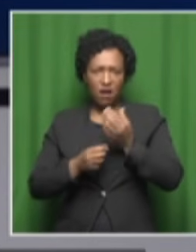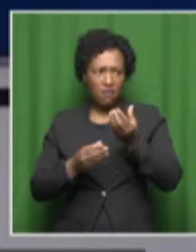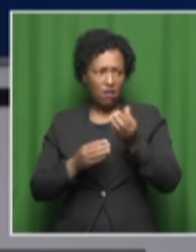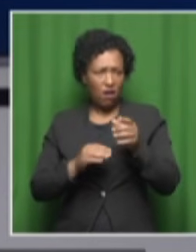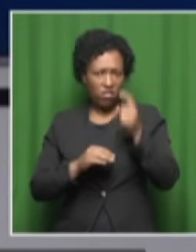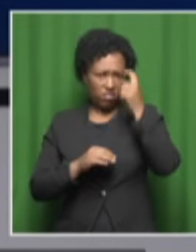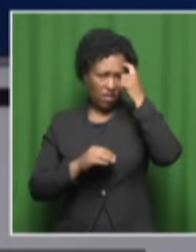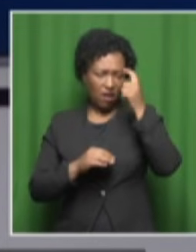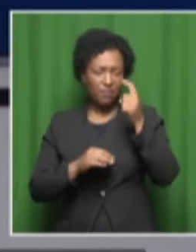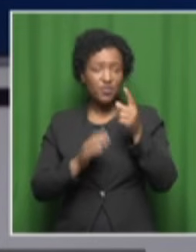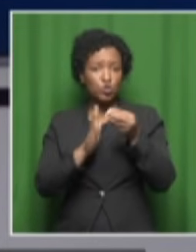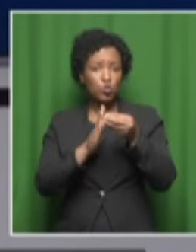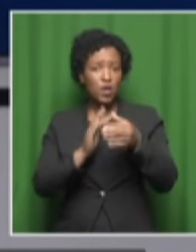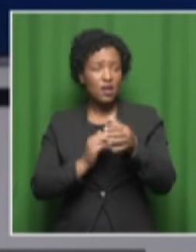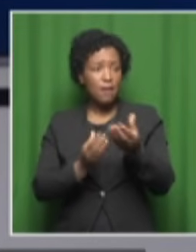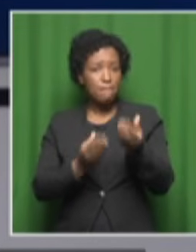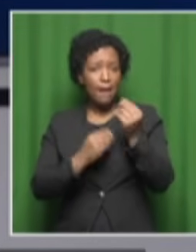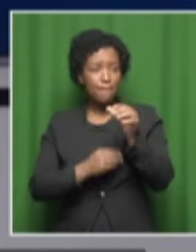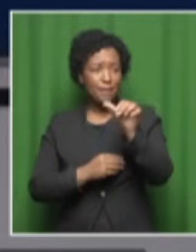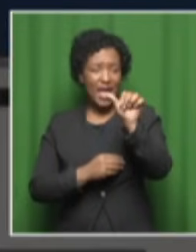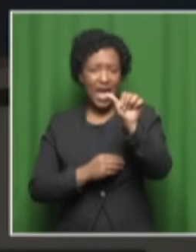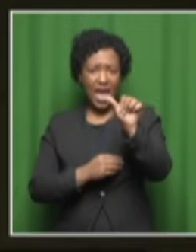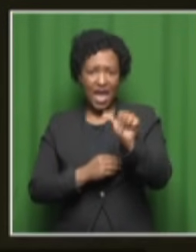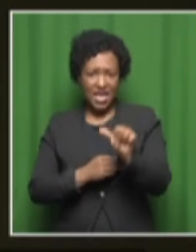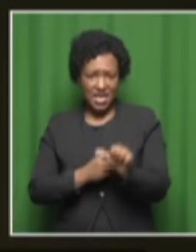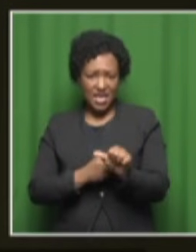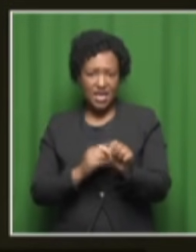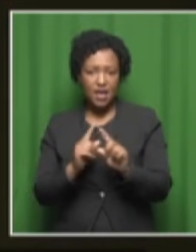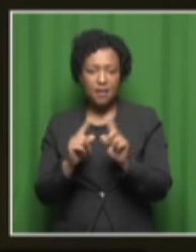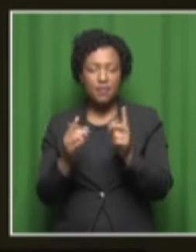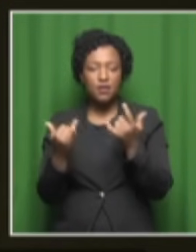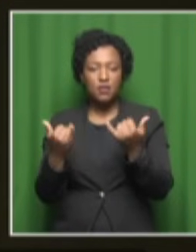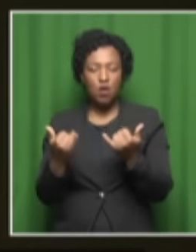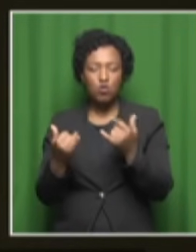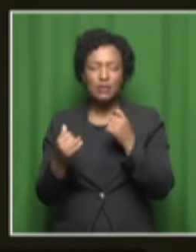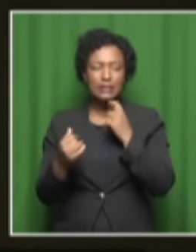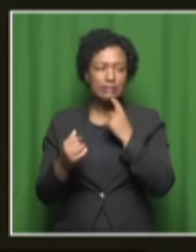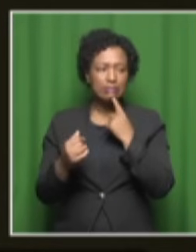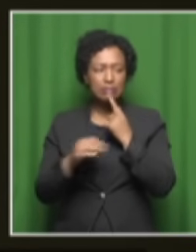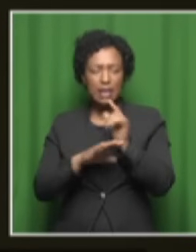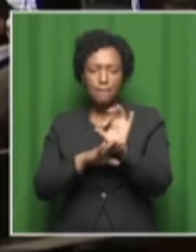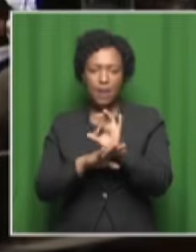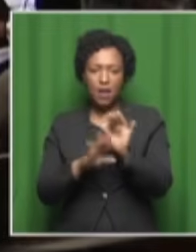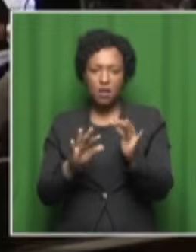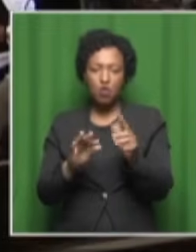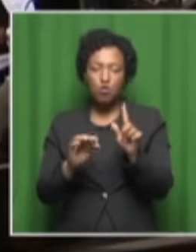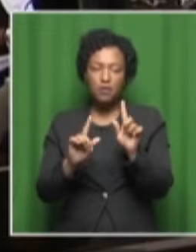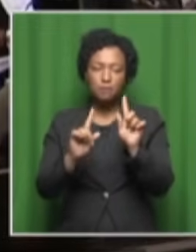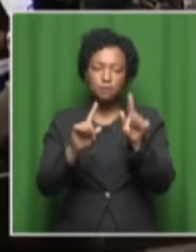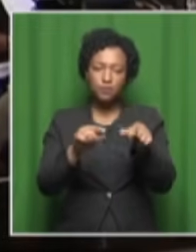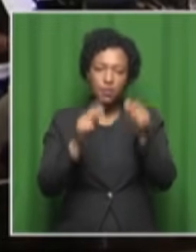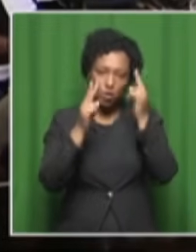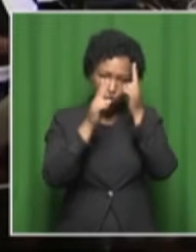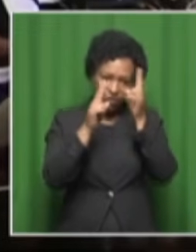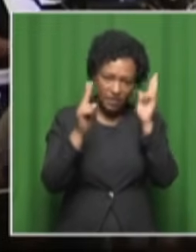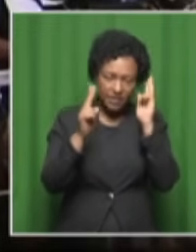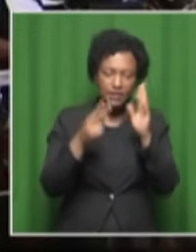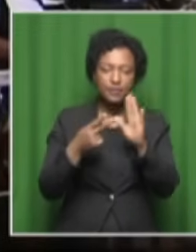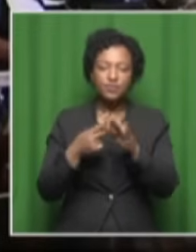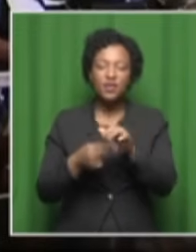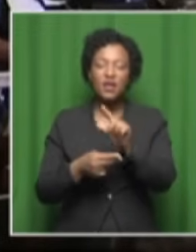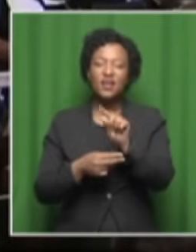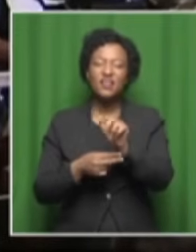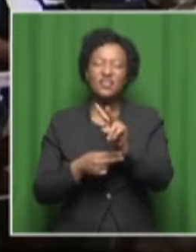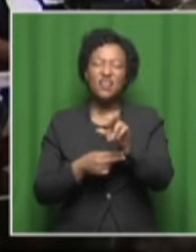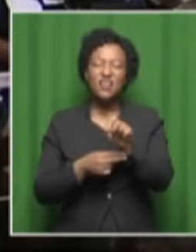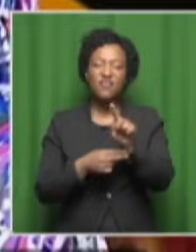now you're going up and down and all of that. But do make inquiries at both universities, TVET colleges and community colleges.